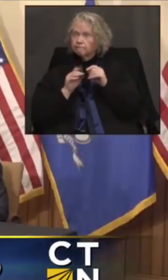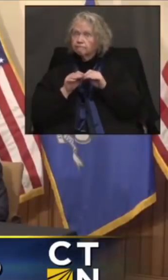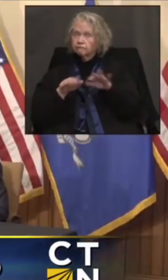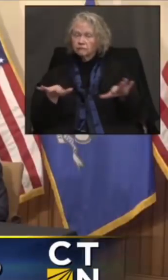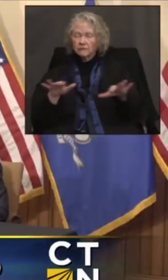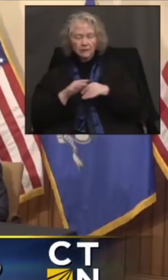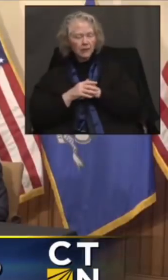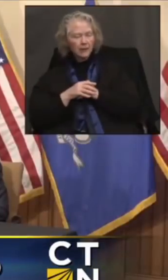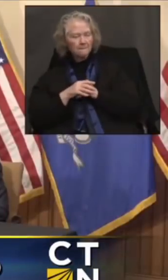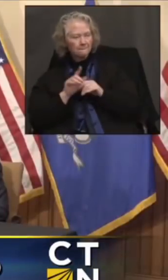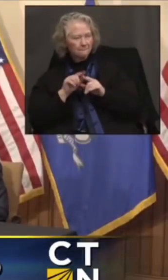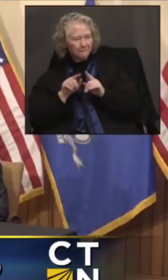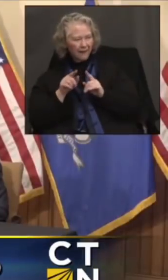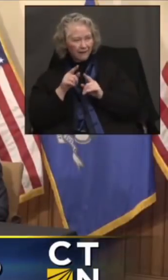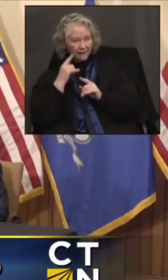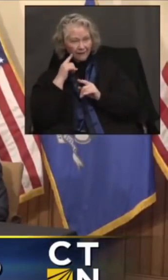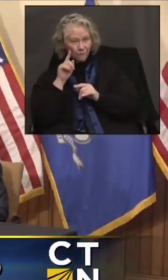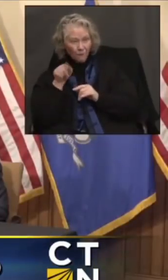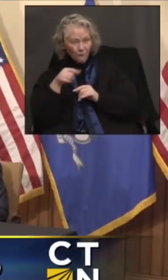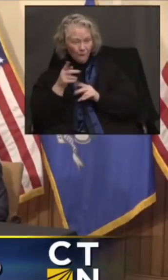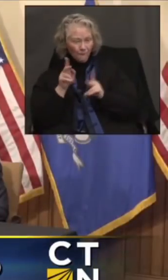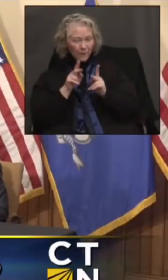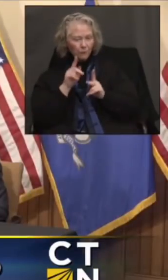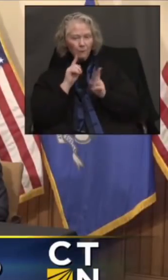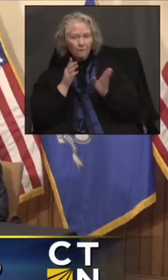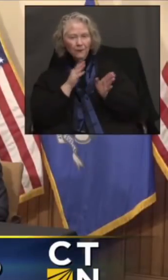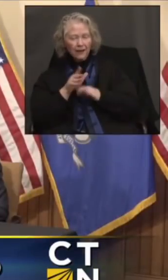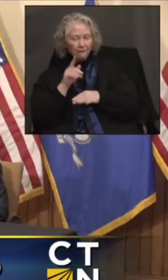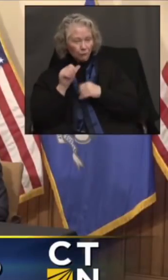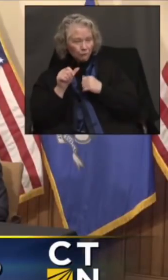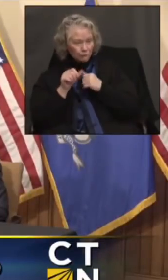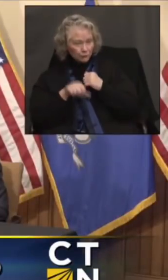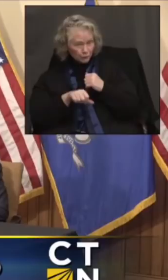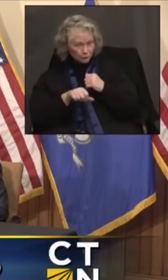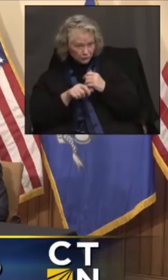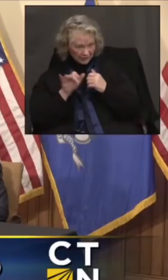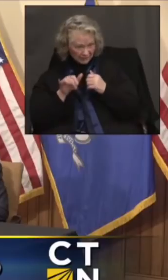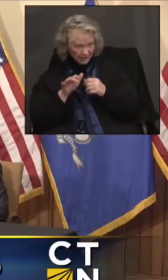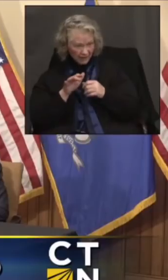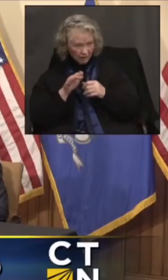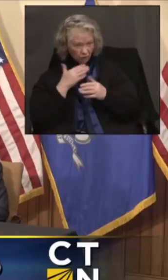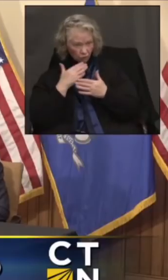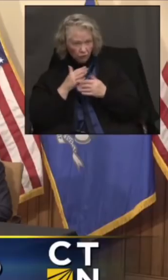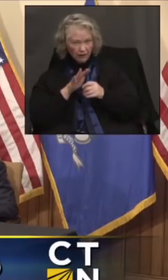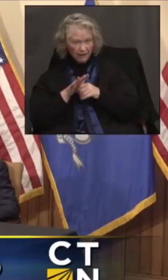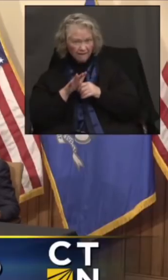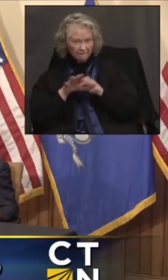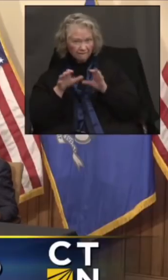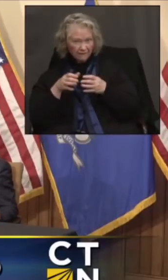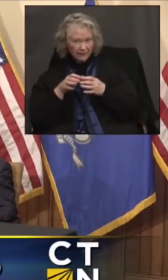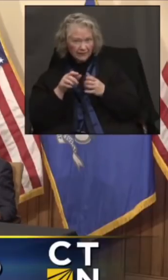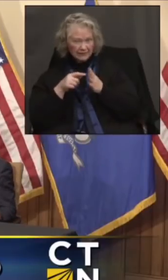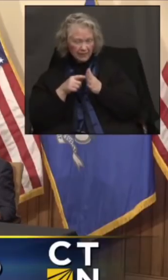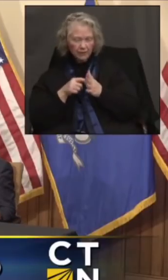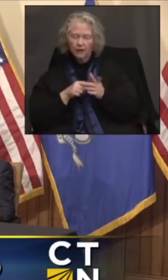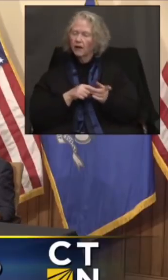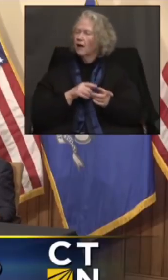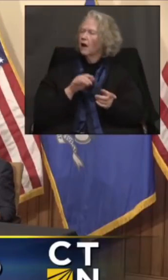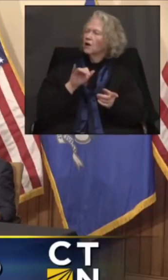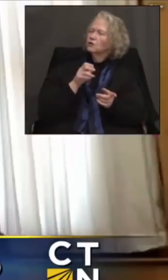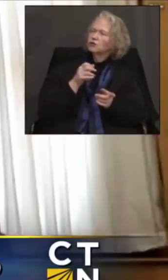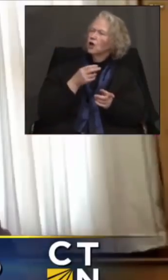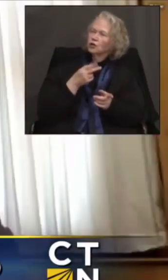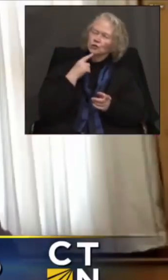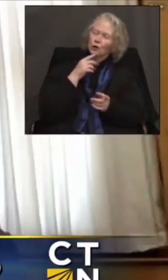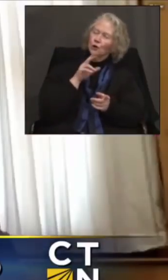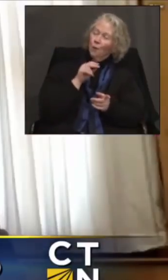But if it's just pre-op people, I just wonder if that's a big enough sampling. Sue, it's not pre-op people. I mean, that may have